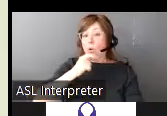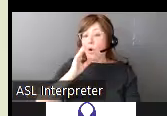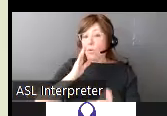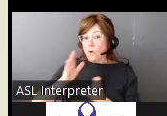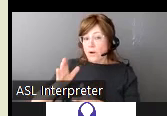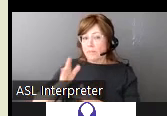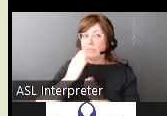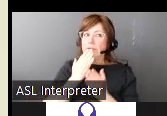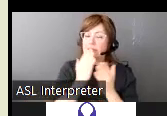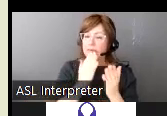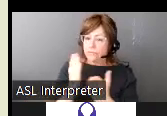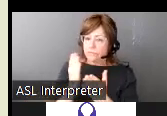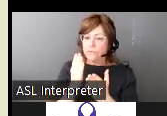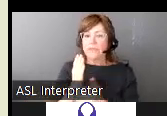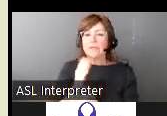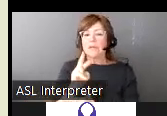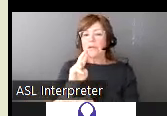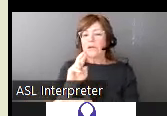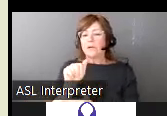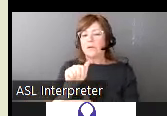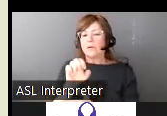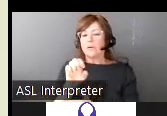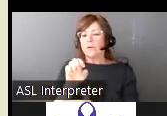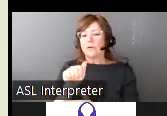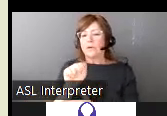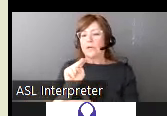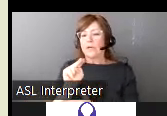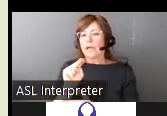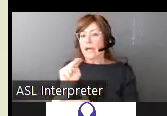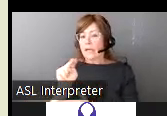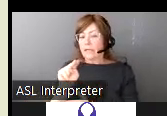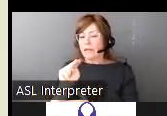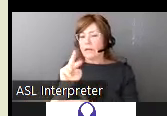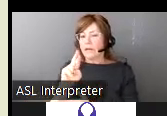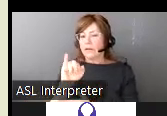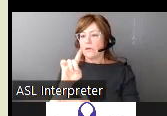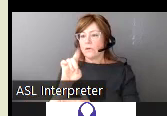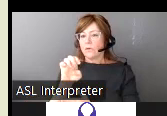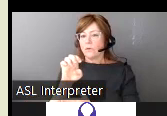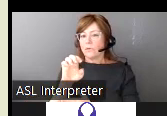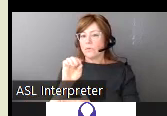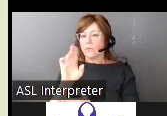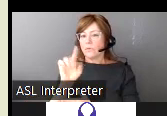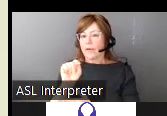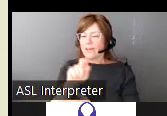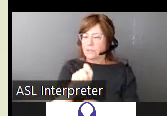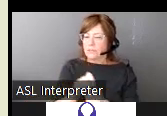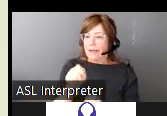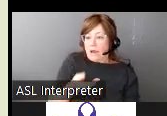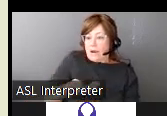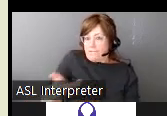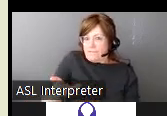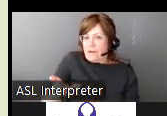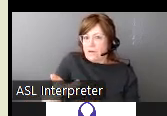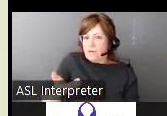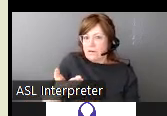particularly Ray and Rideout, for inviting our team to present our research findings